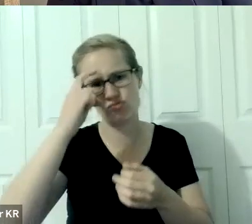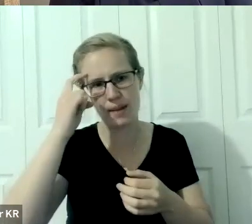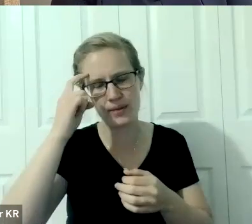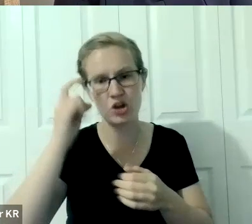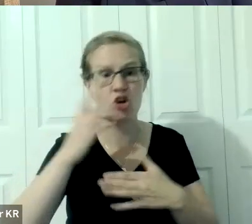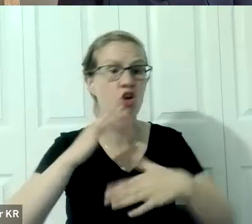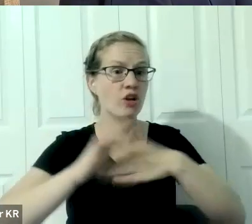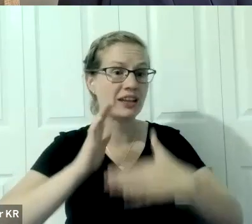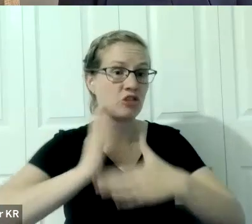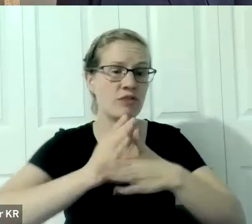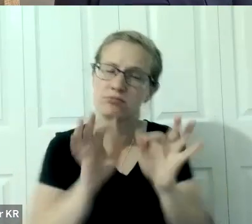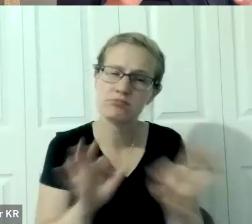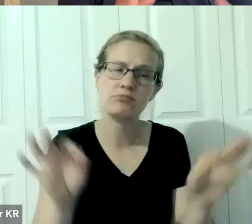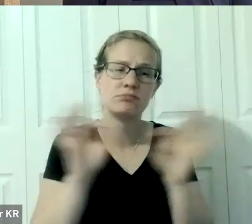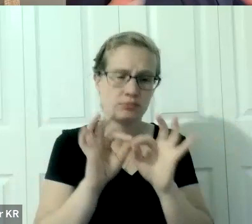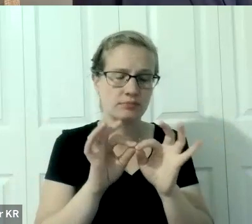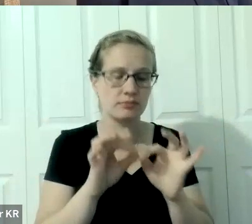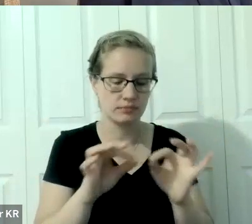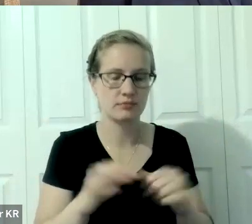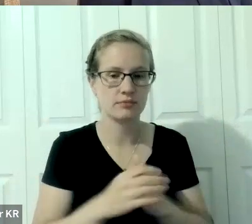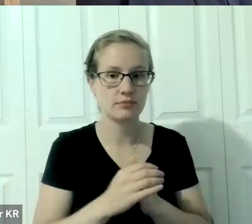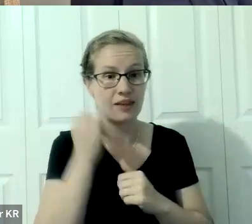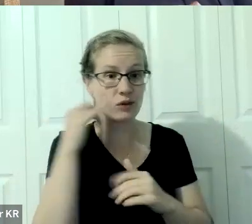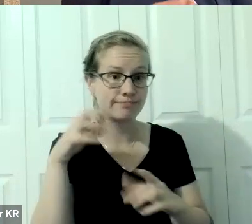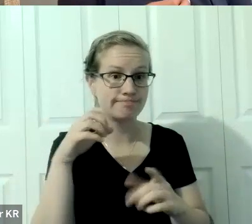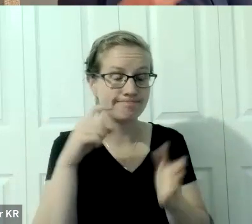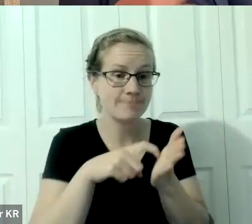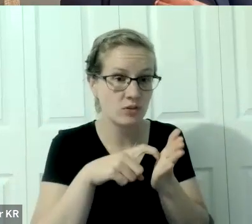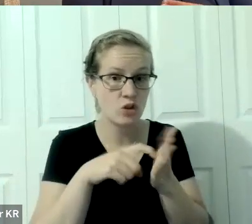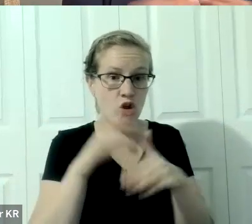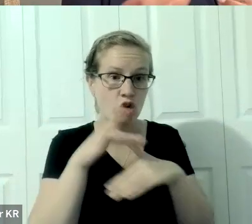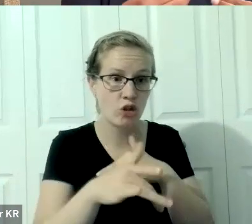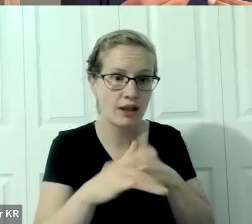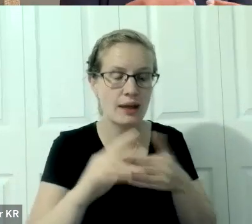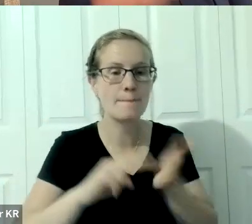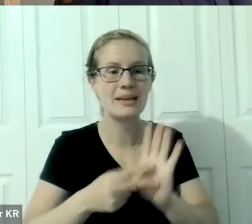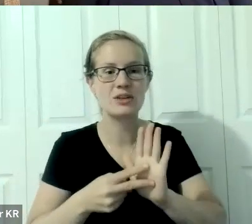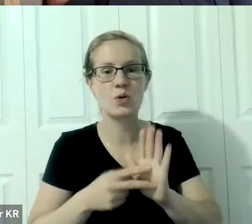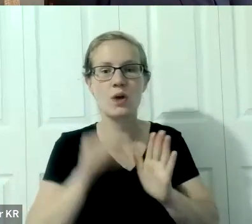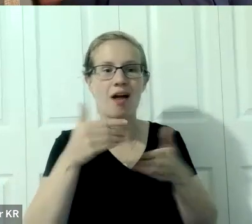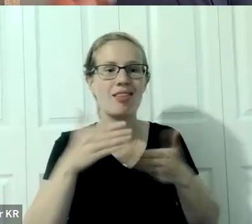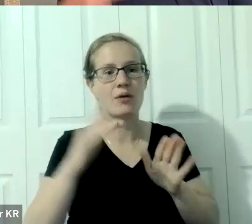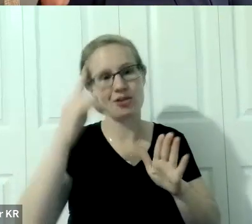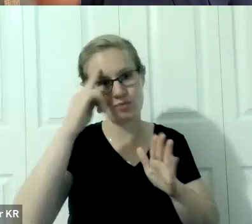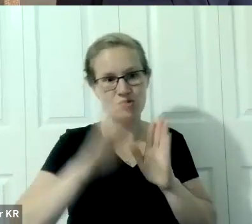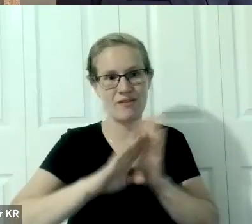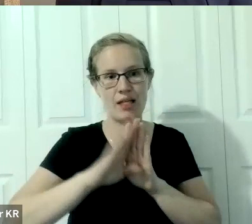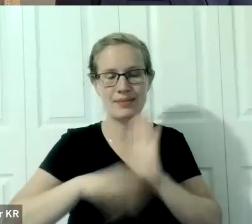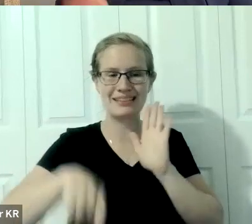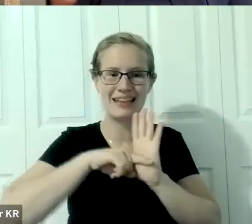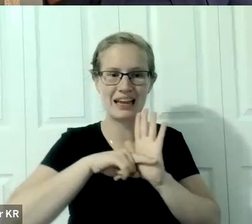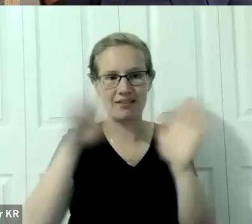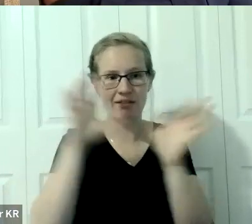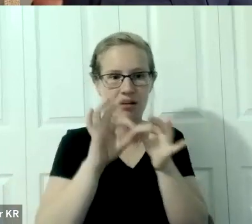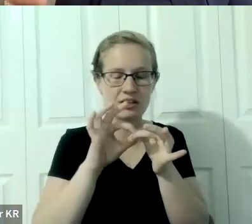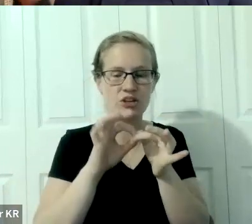intervention is very key. Because then if we catch it early, then we're not allowing the brain to kind of develop these negative